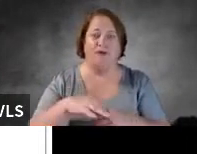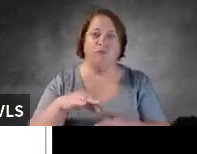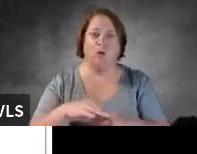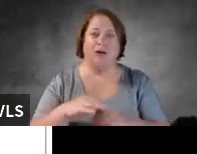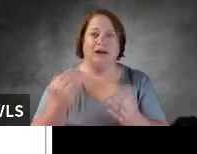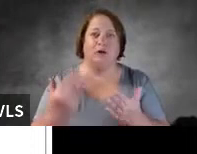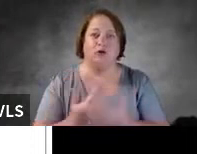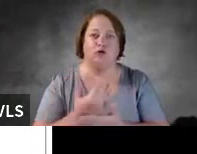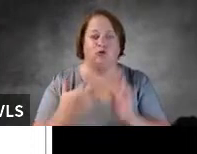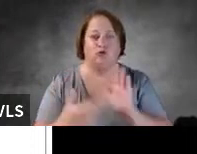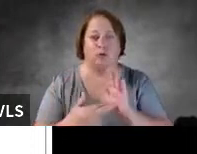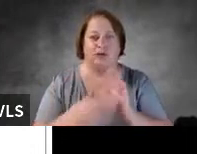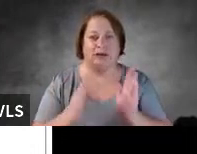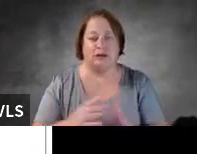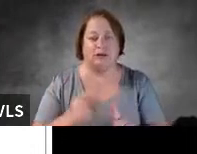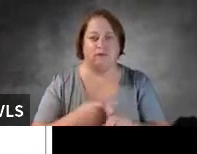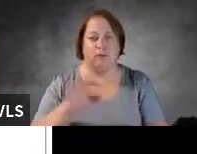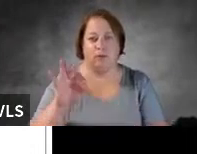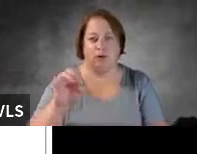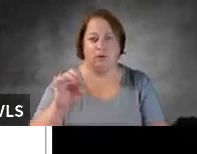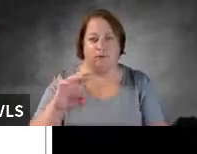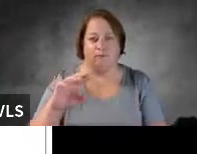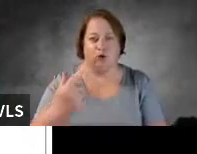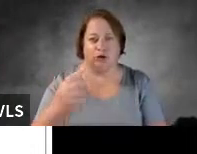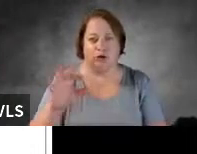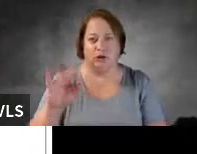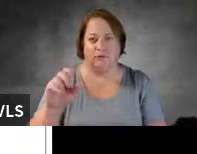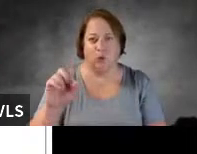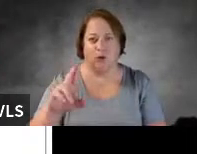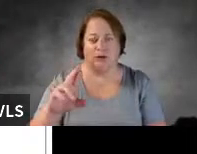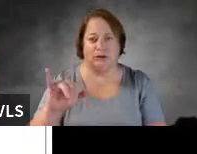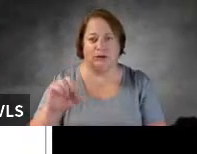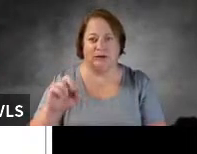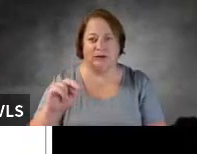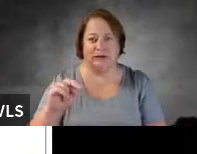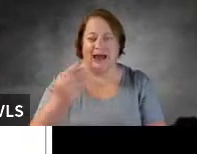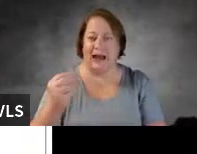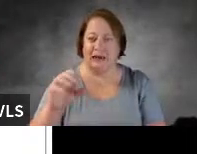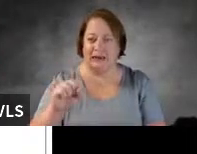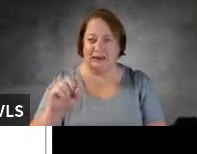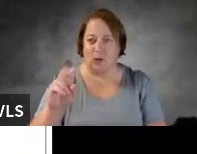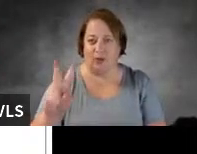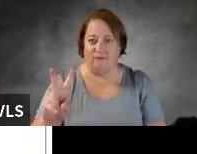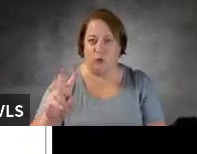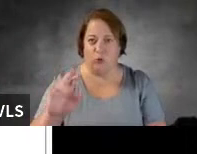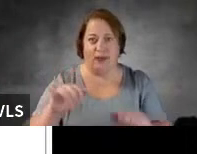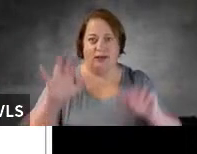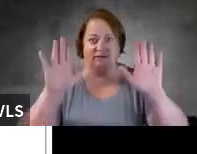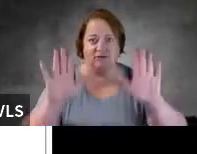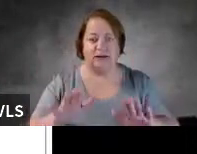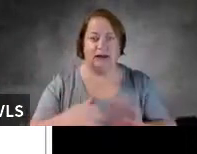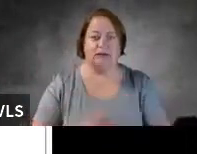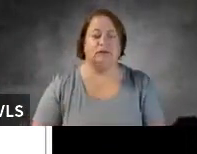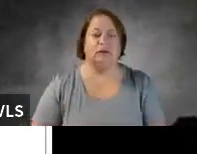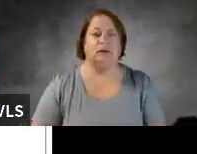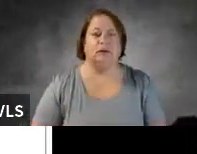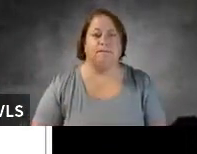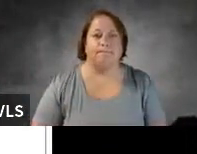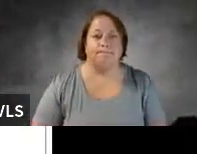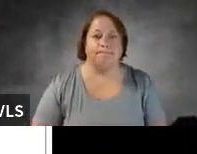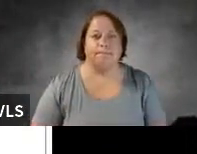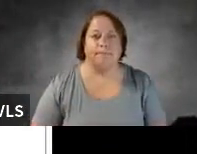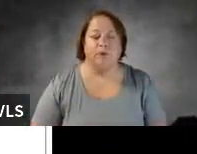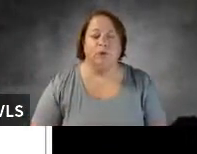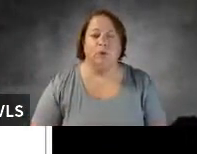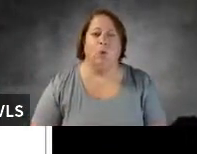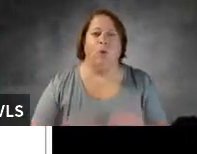new representatives from Ferguson, Florissant, and Southview, which is fantastic. And